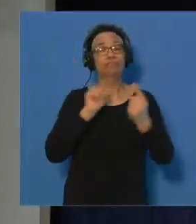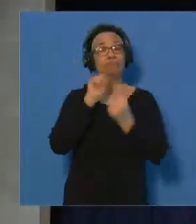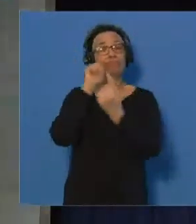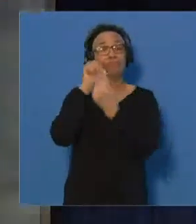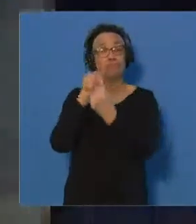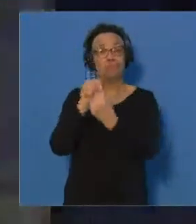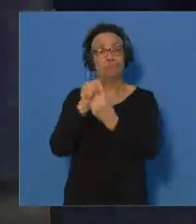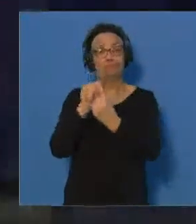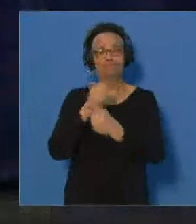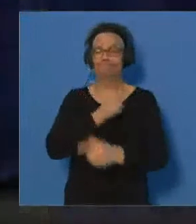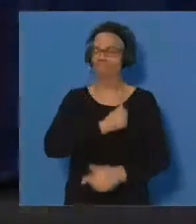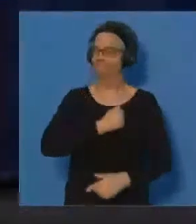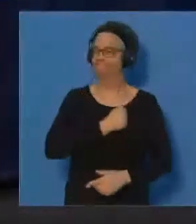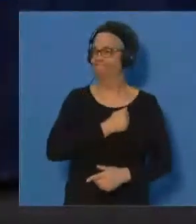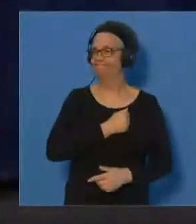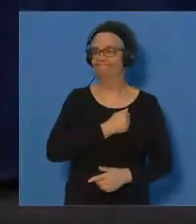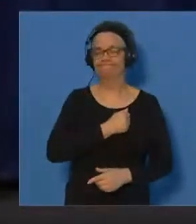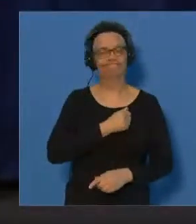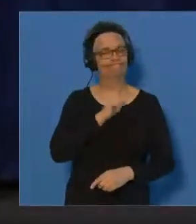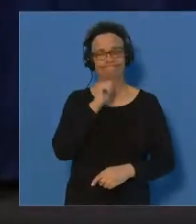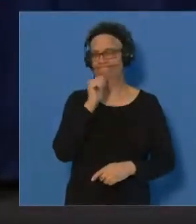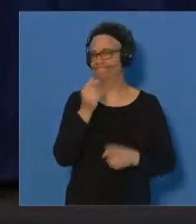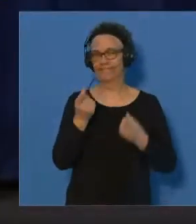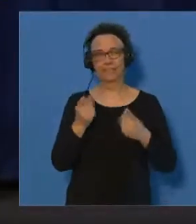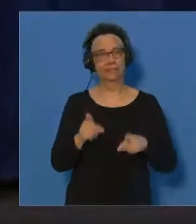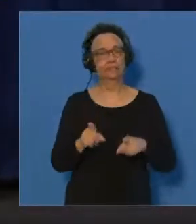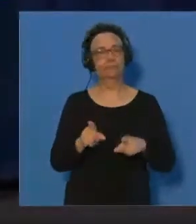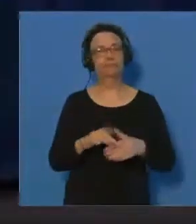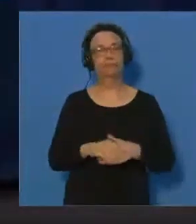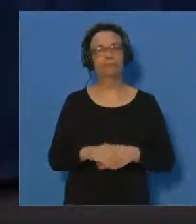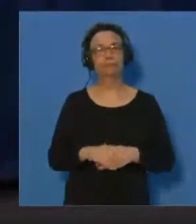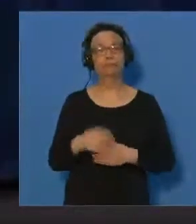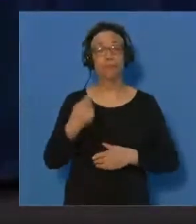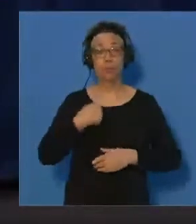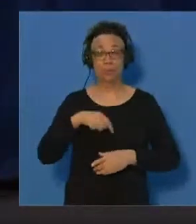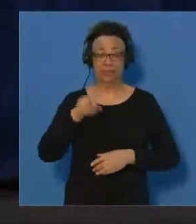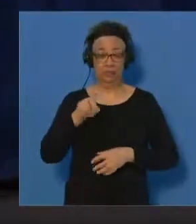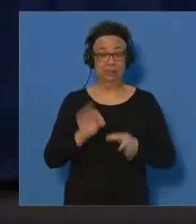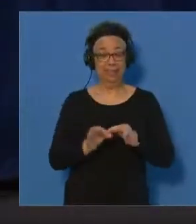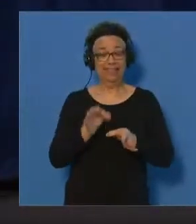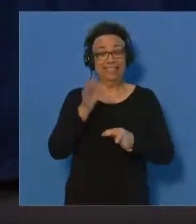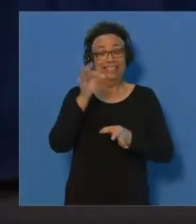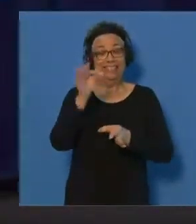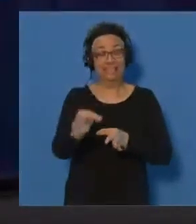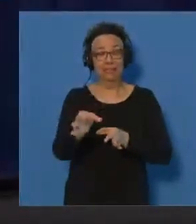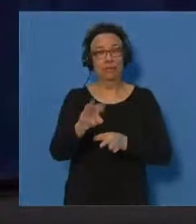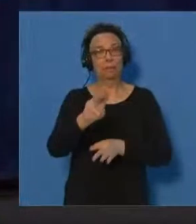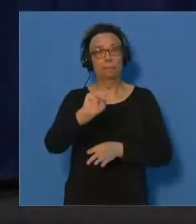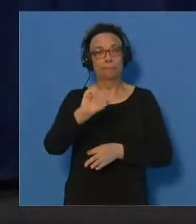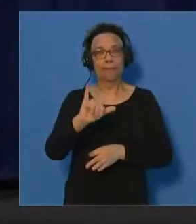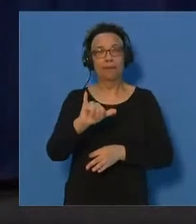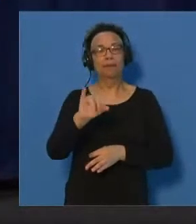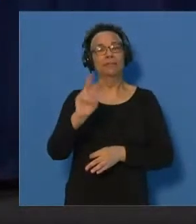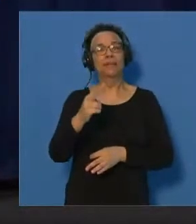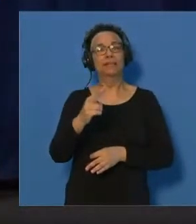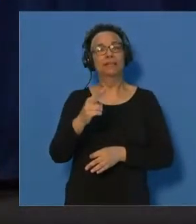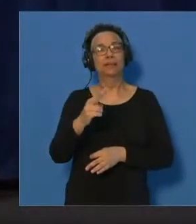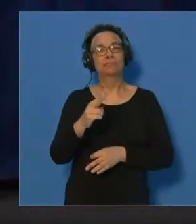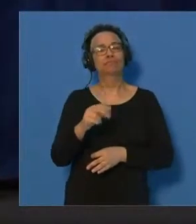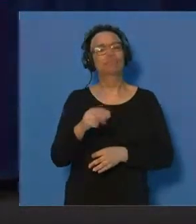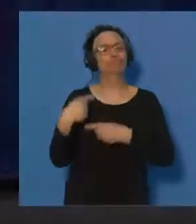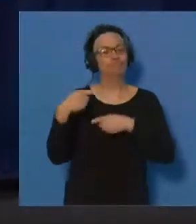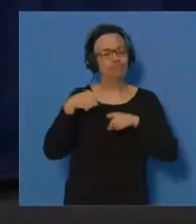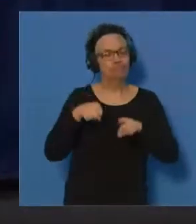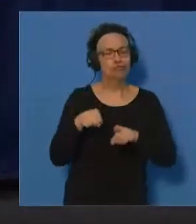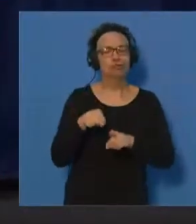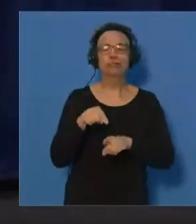objectives. Regrettably, this is not the case, and we've had to extend until May the 2nd. During this period,